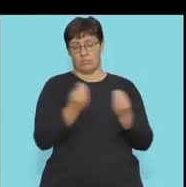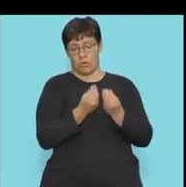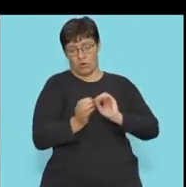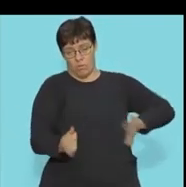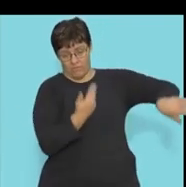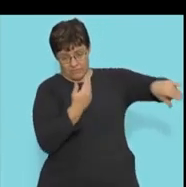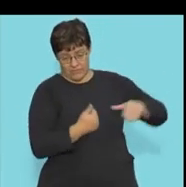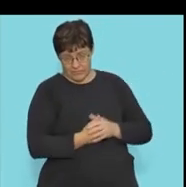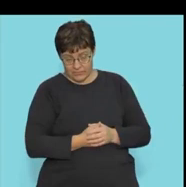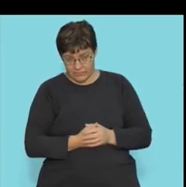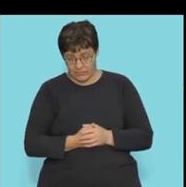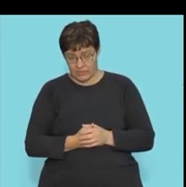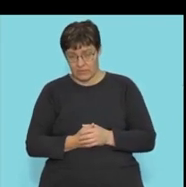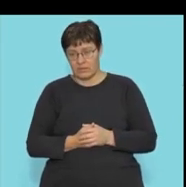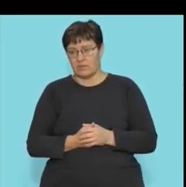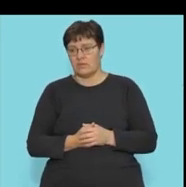product. So let's read further.